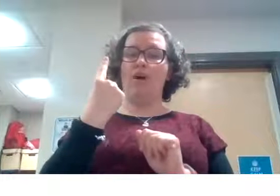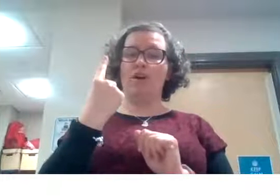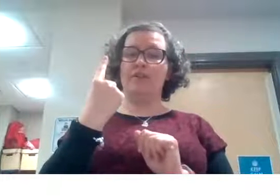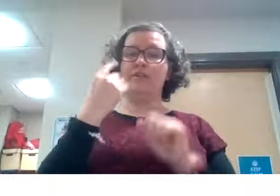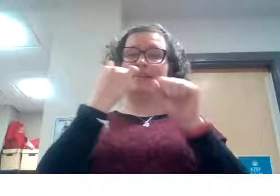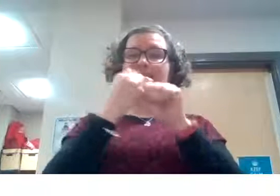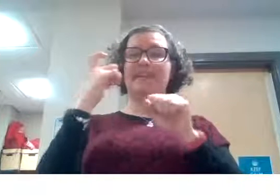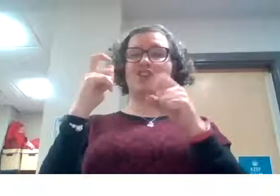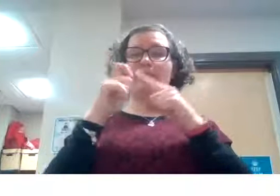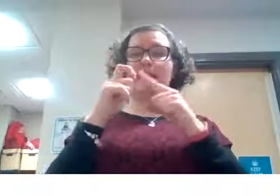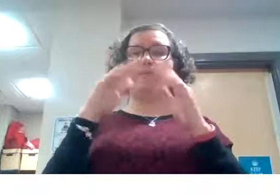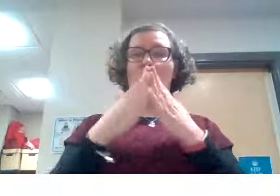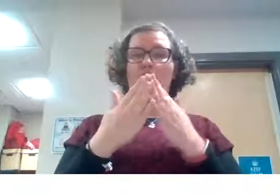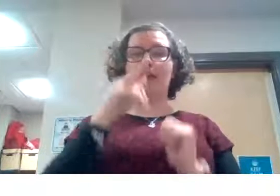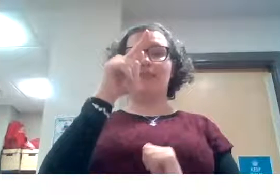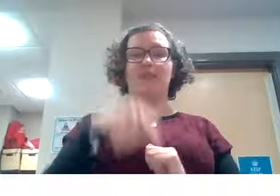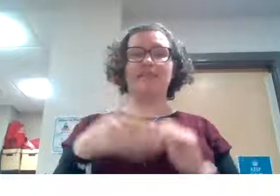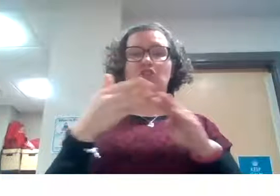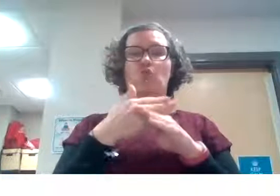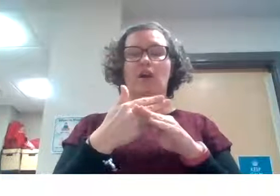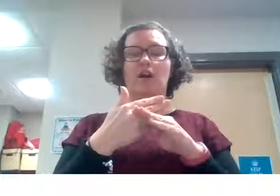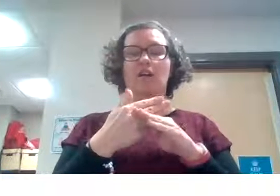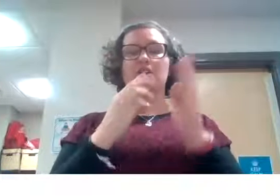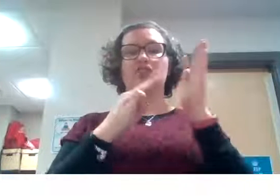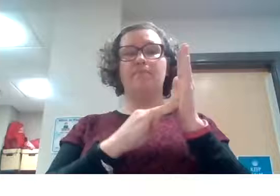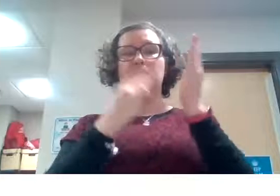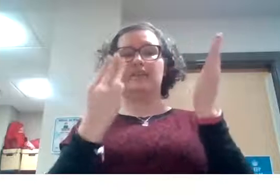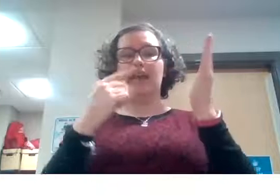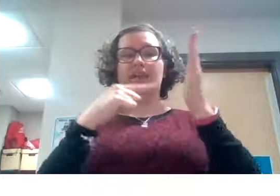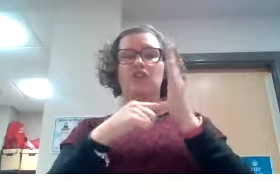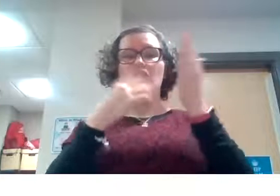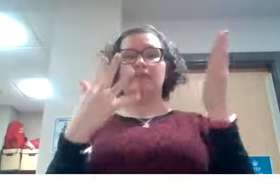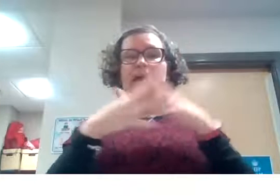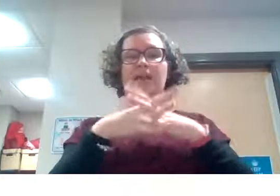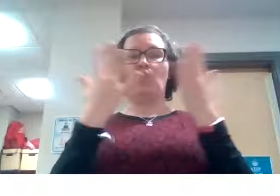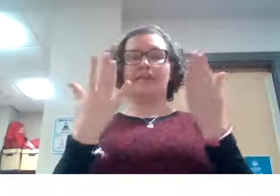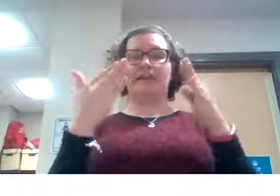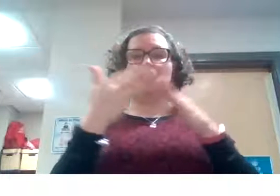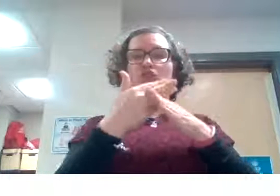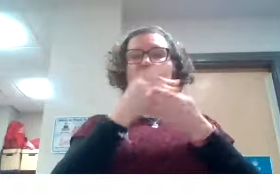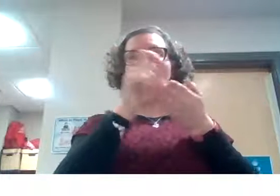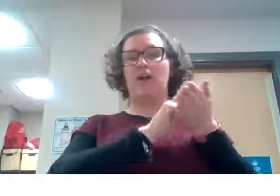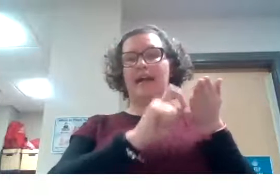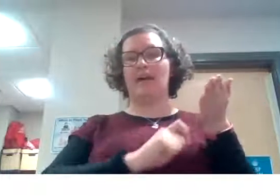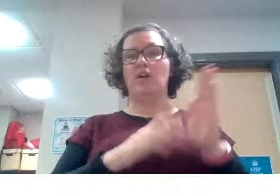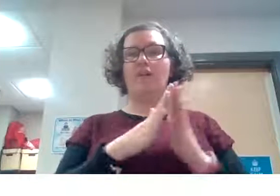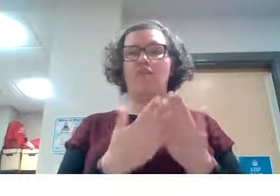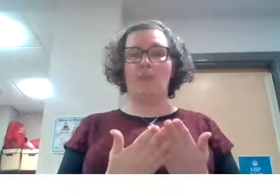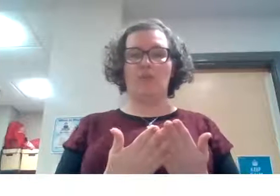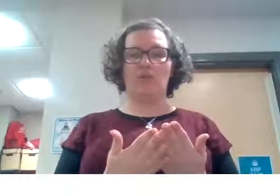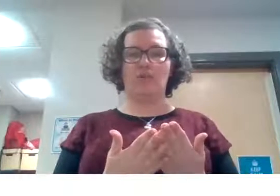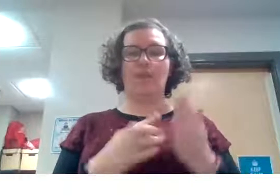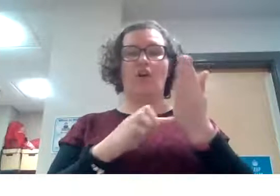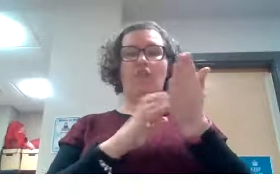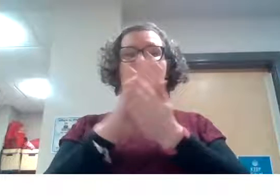Year 1 CGP book, this is your work. So Monday, Tuesday and Wednesday, you're doing the workout